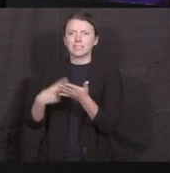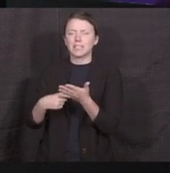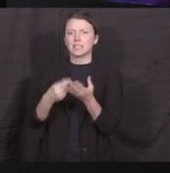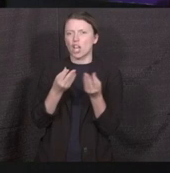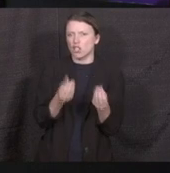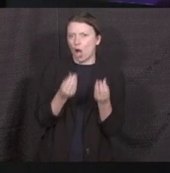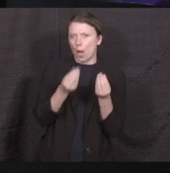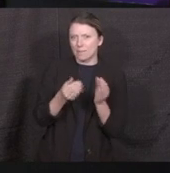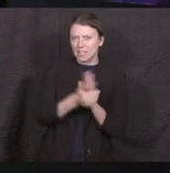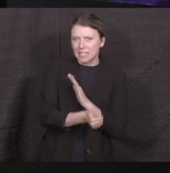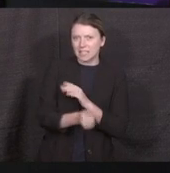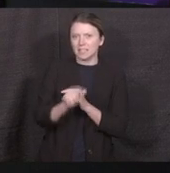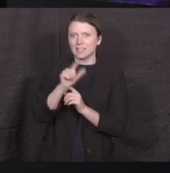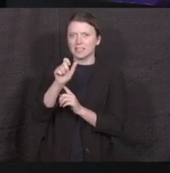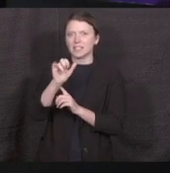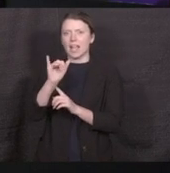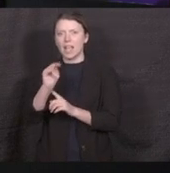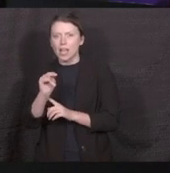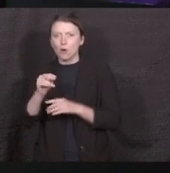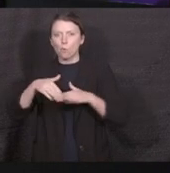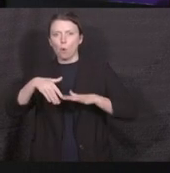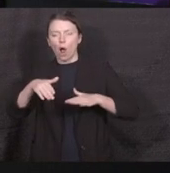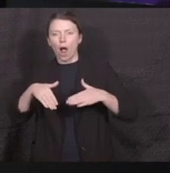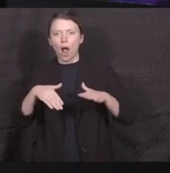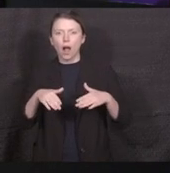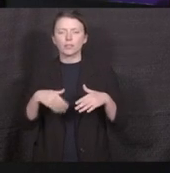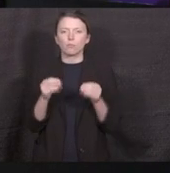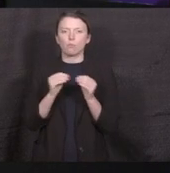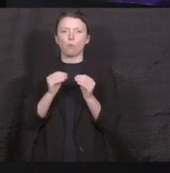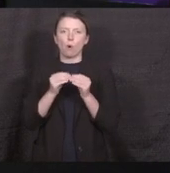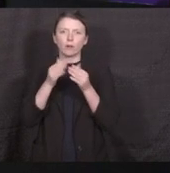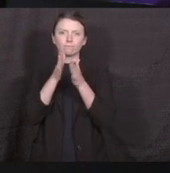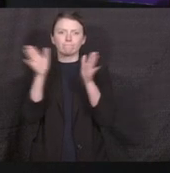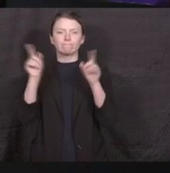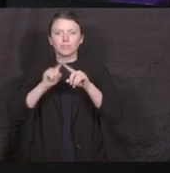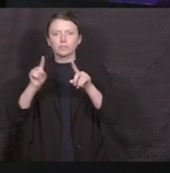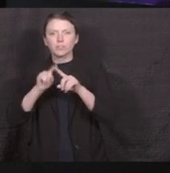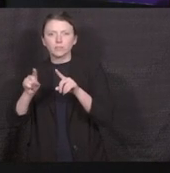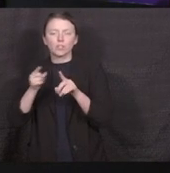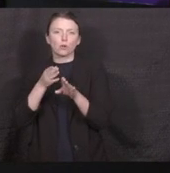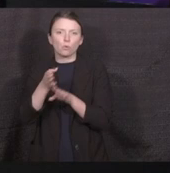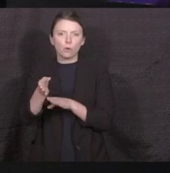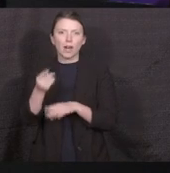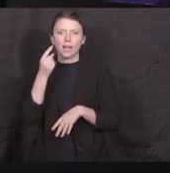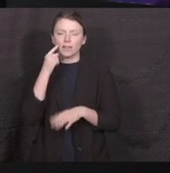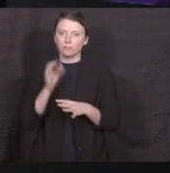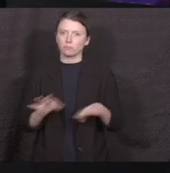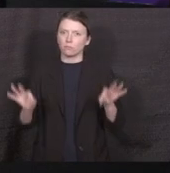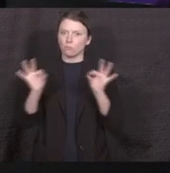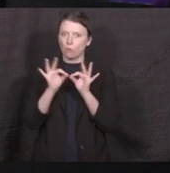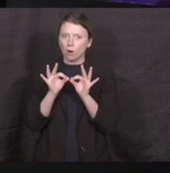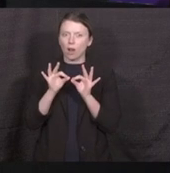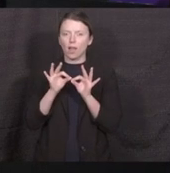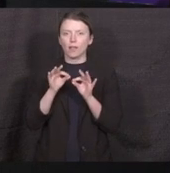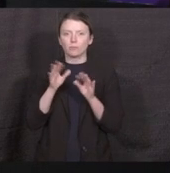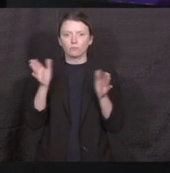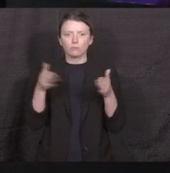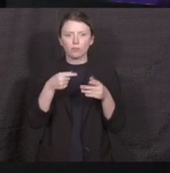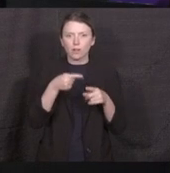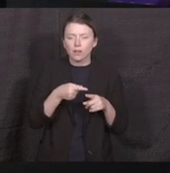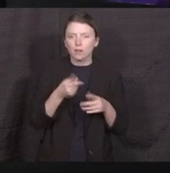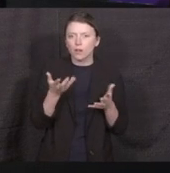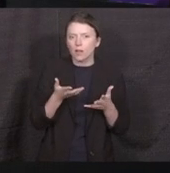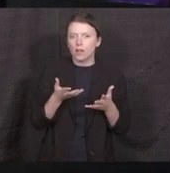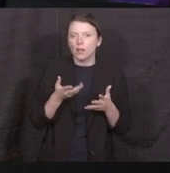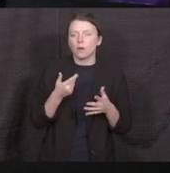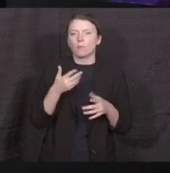I've talked about the Zen walks, we're talking about well-rounded careers. I think the kind of the through line here that's really critical is making sure that we are attacking